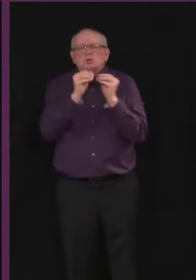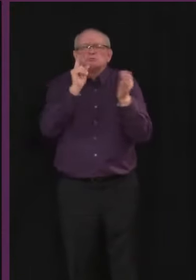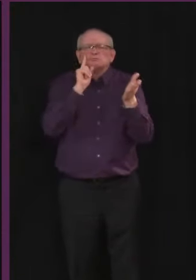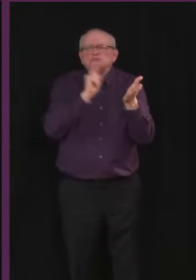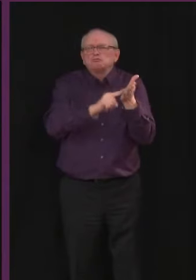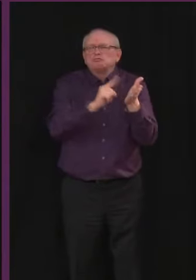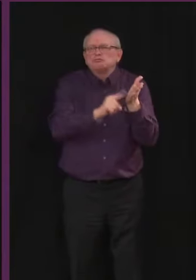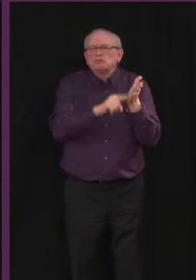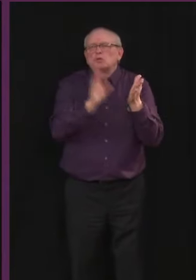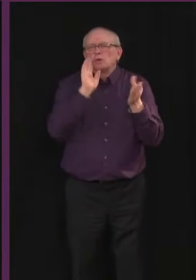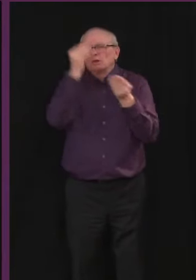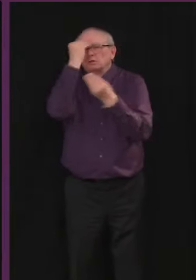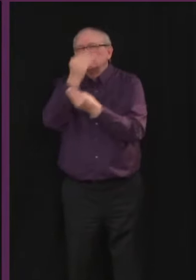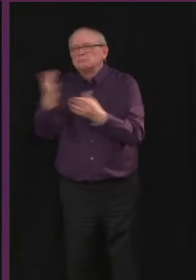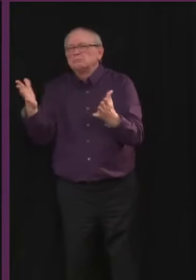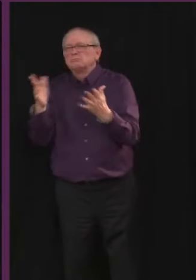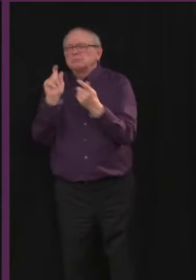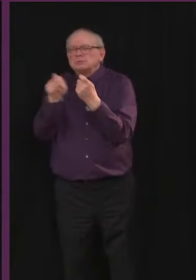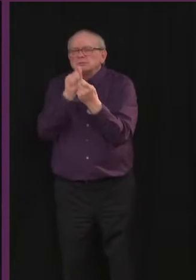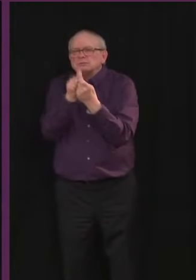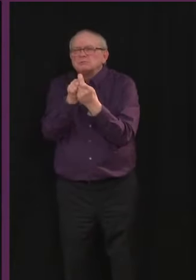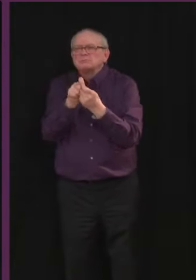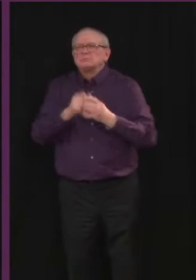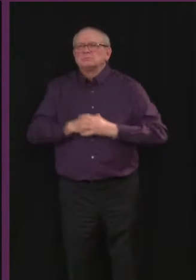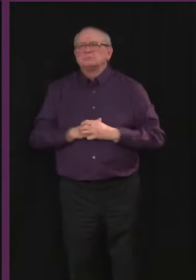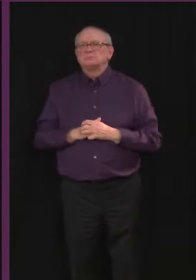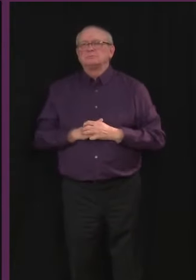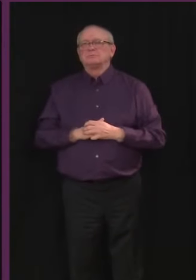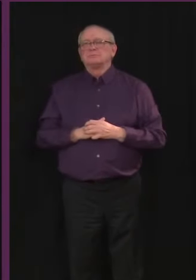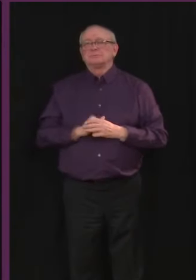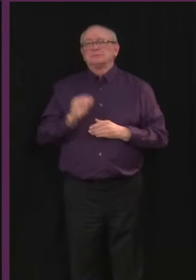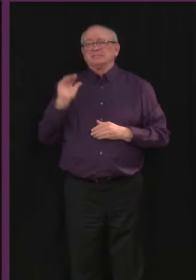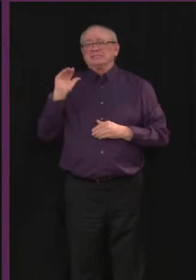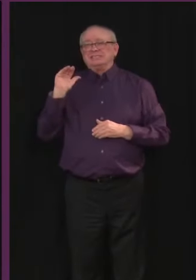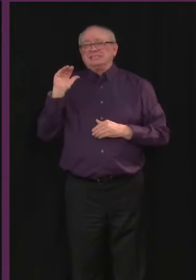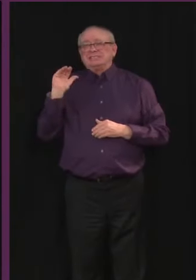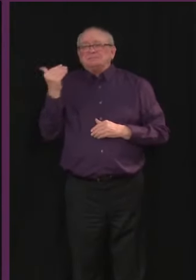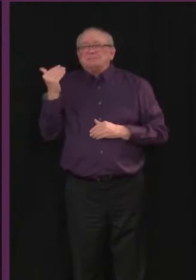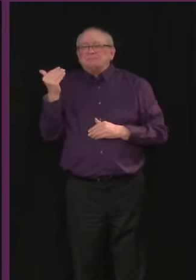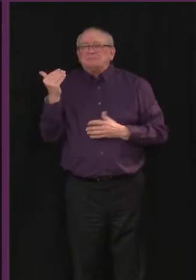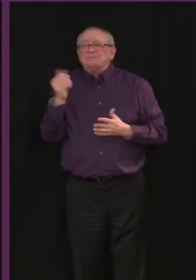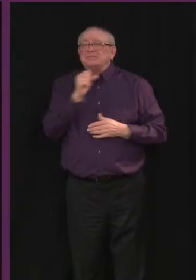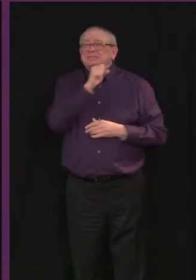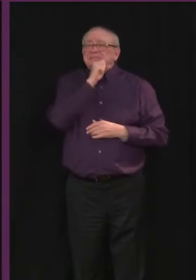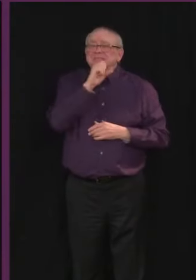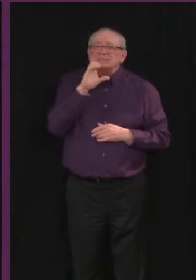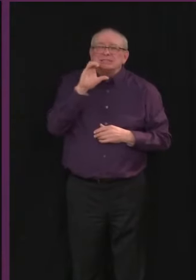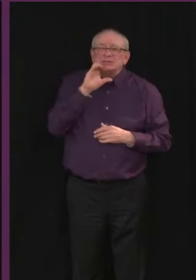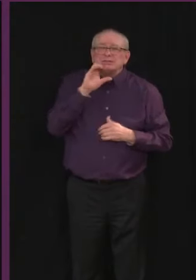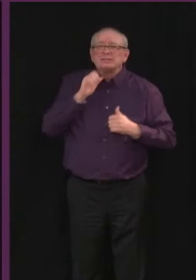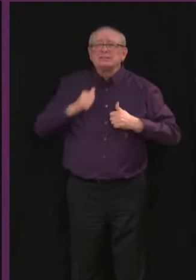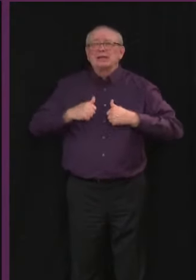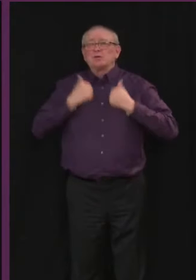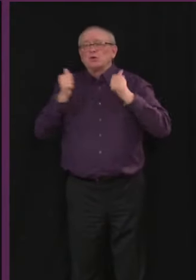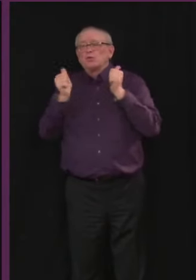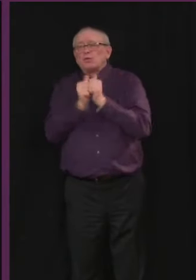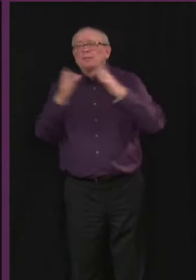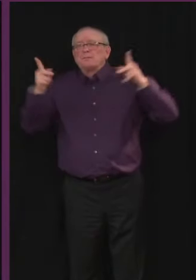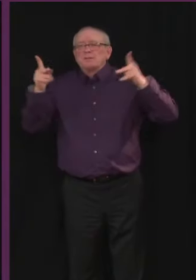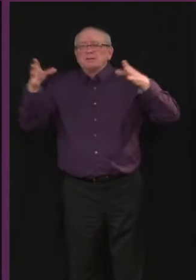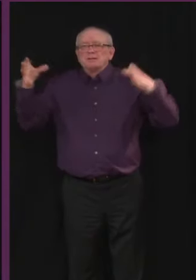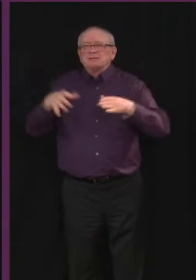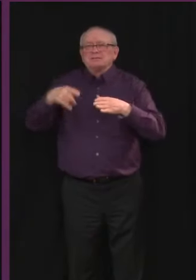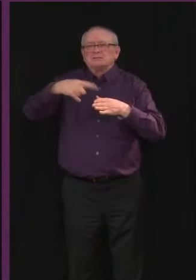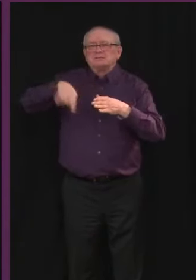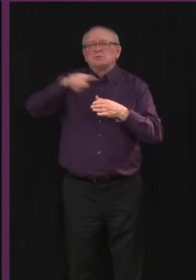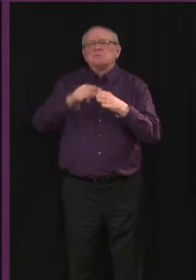But what's been reported to me in congregate living facilities where seniors are living together is that the vast majority of residents are choosing